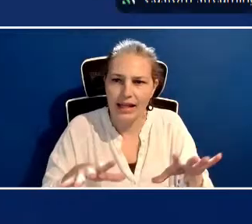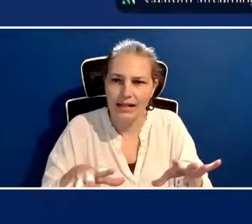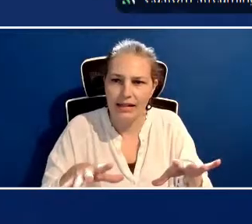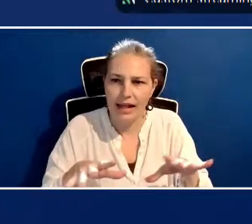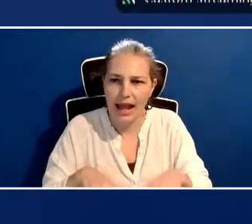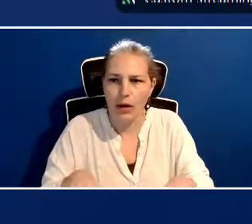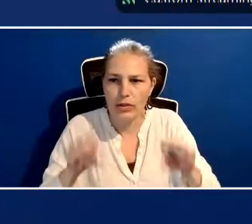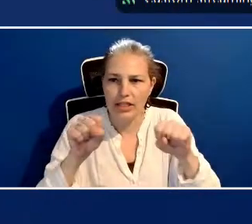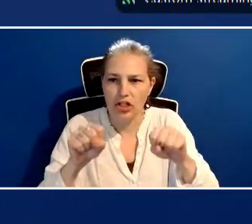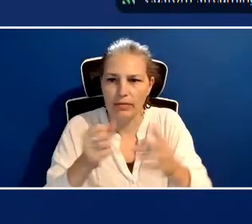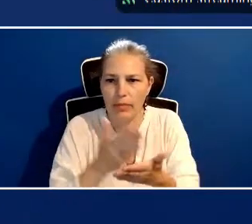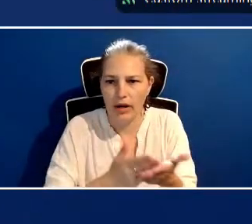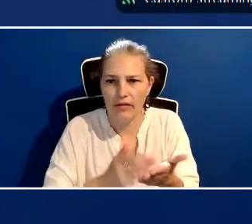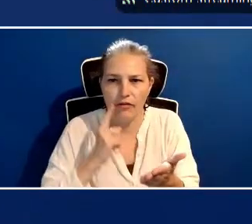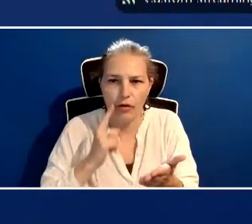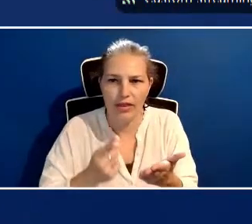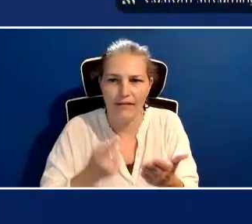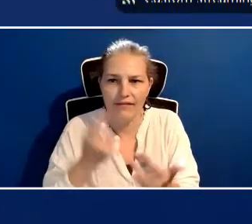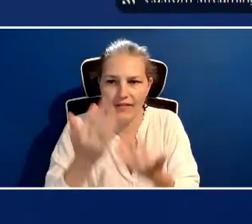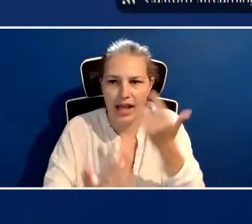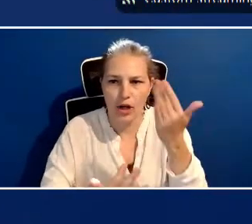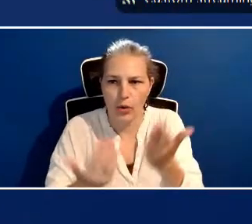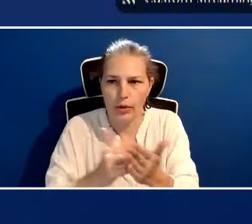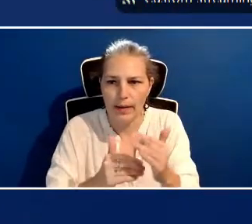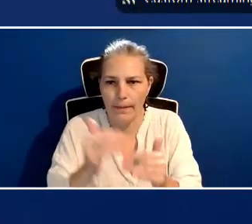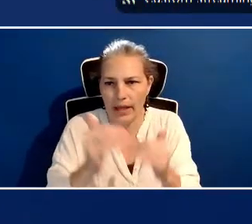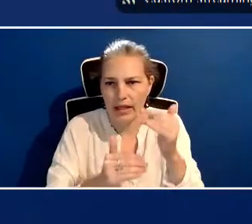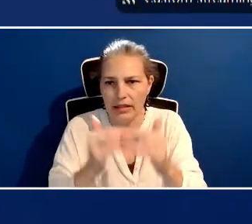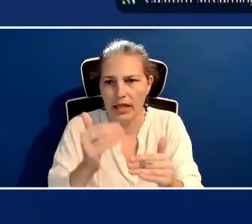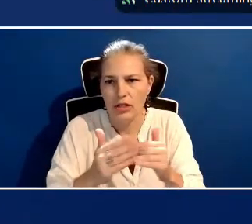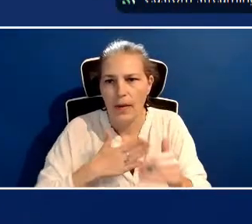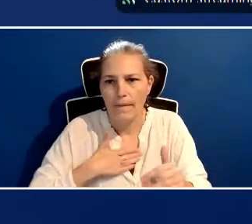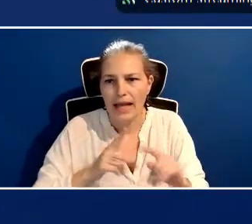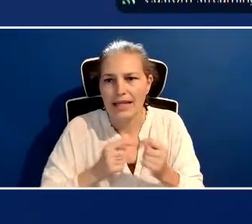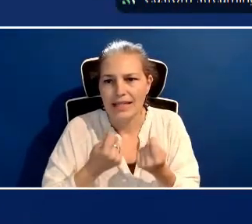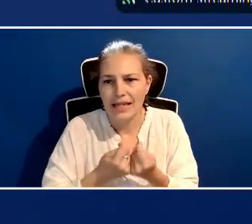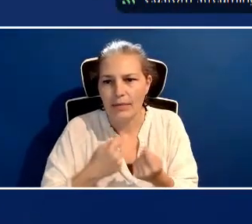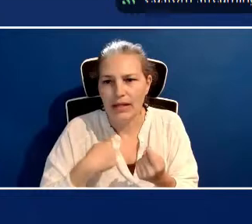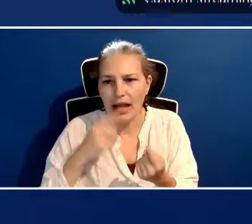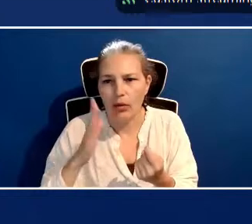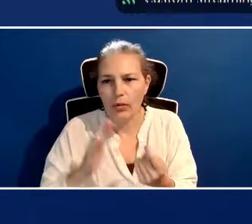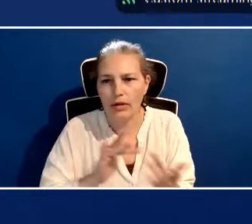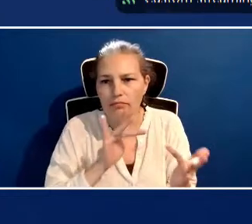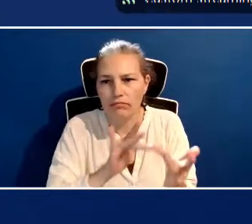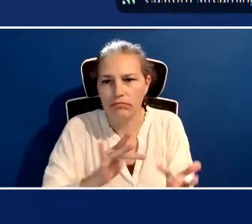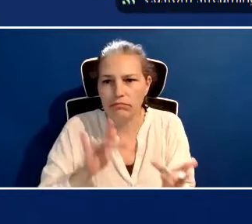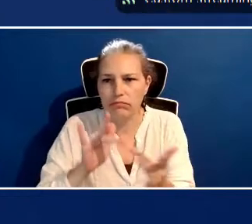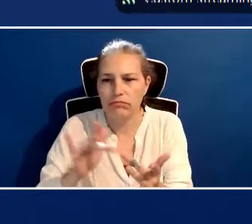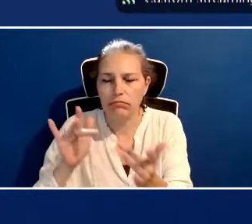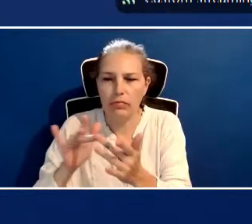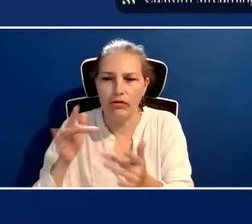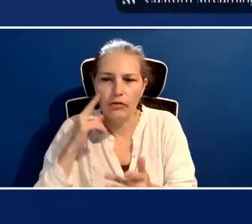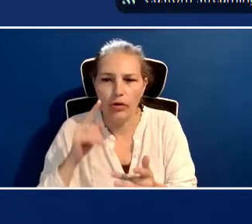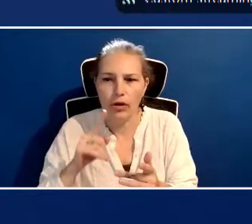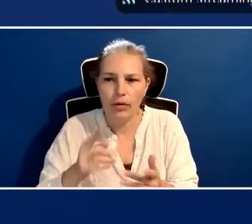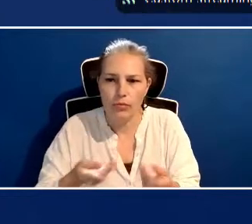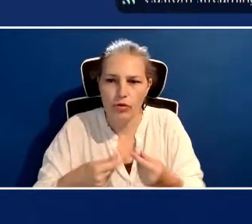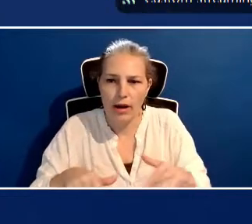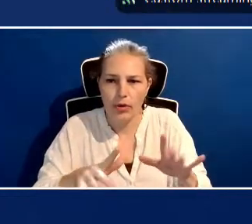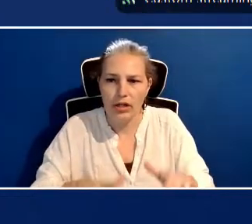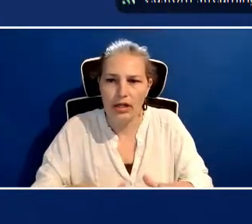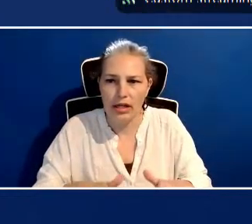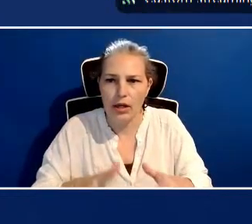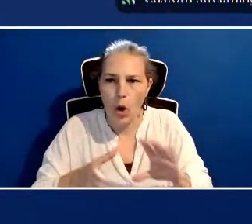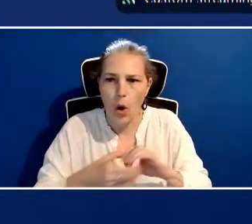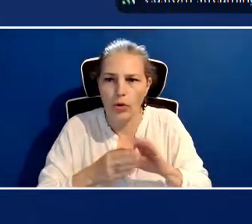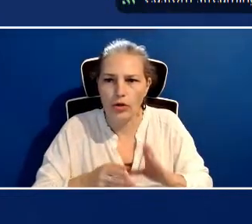initiative, my team and I will be reaching out to property owners to discuss the right of entry agreement and easement request. The